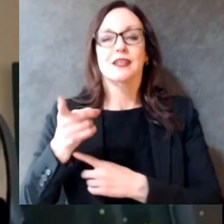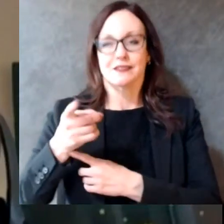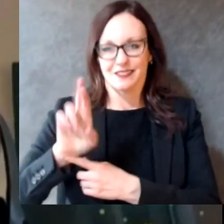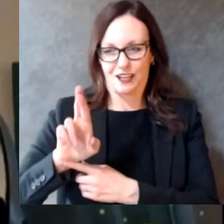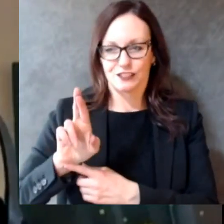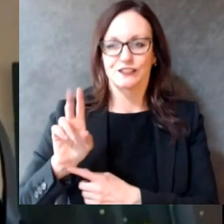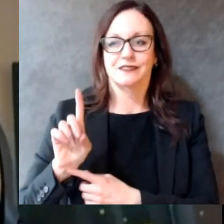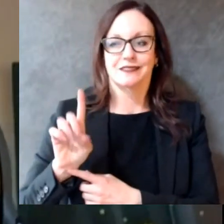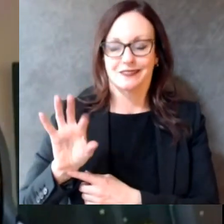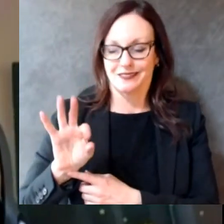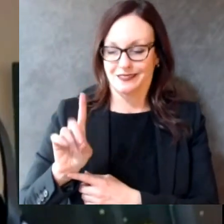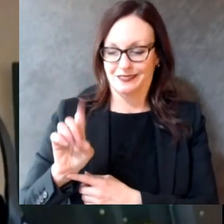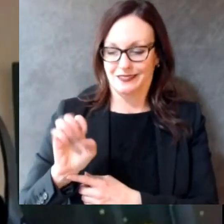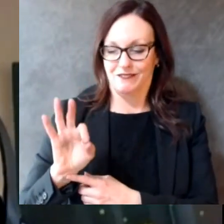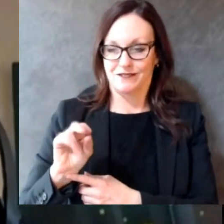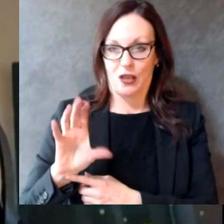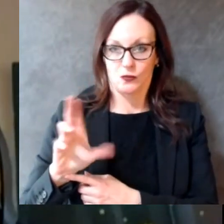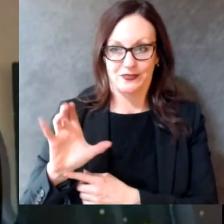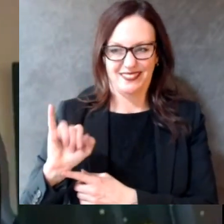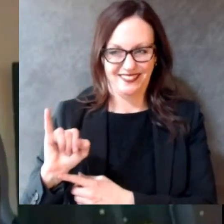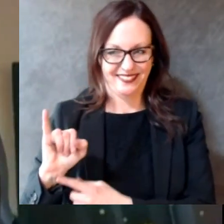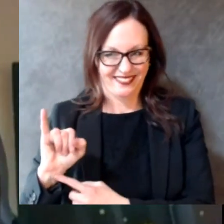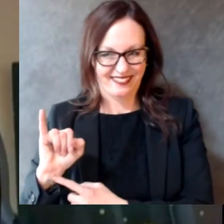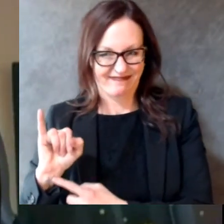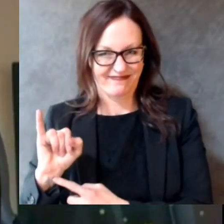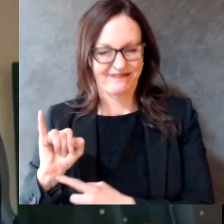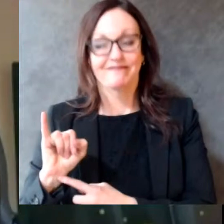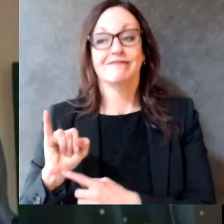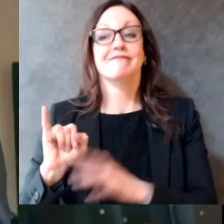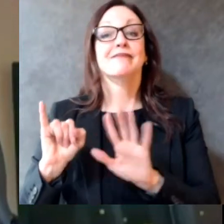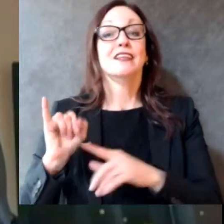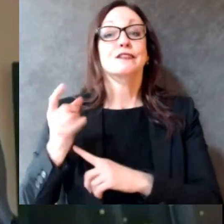level of immunity where we have enough